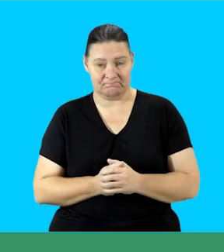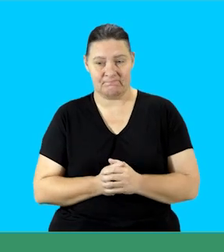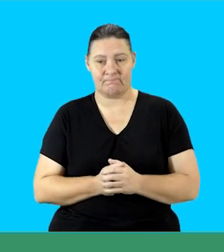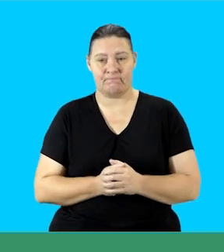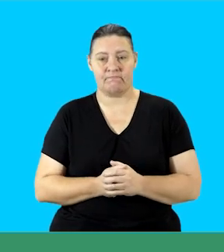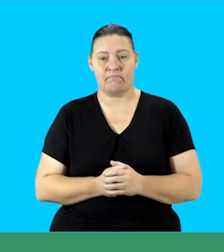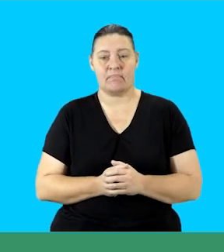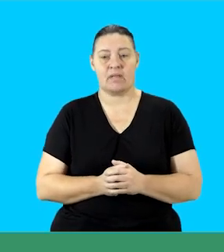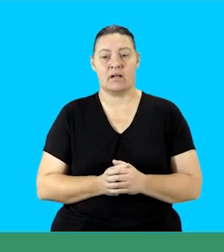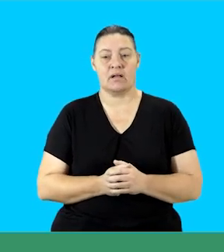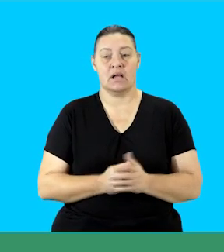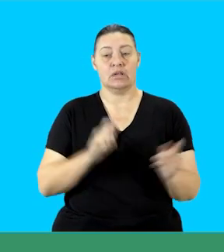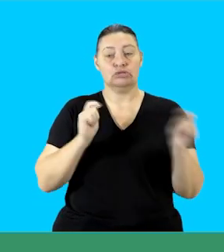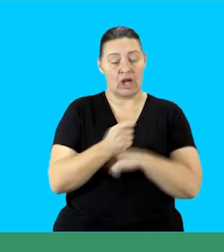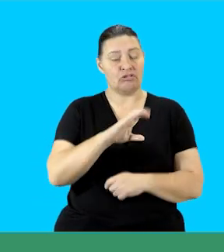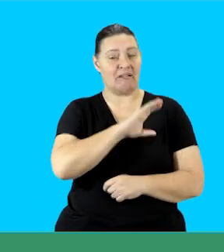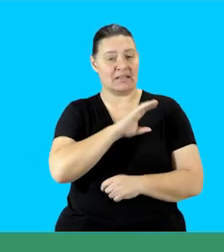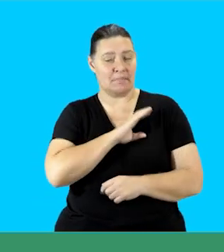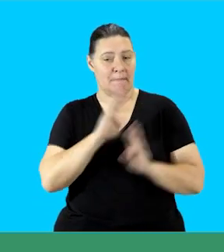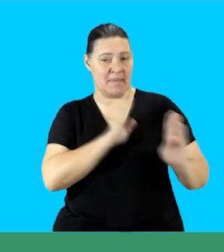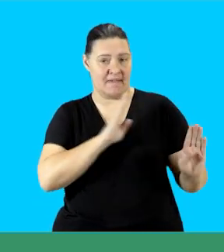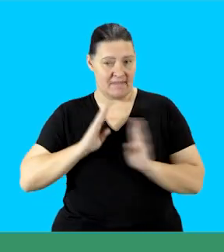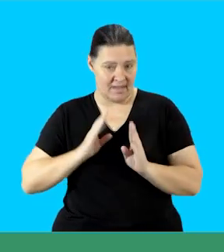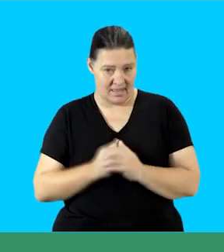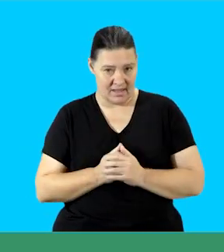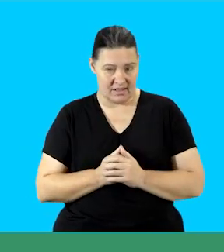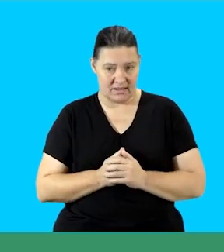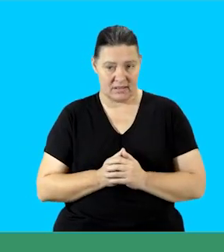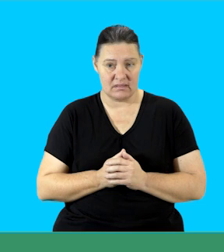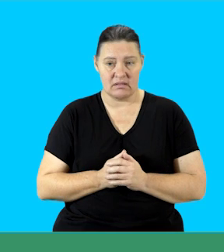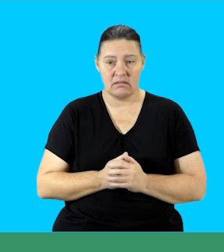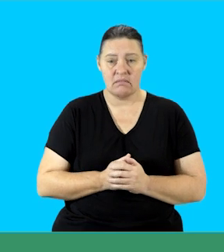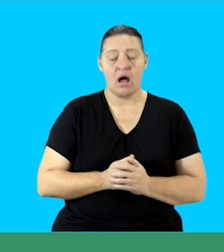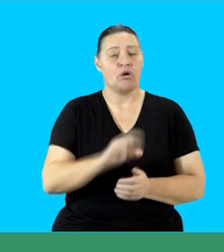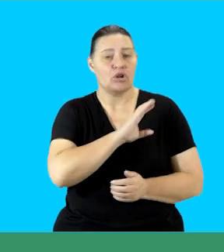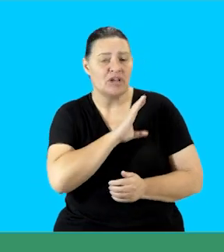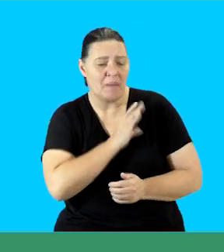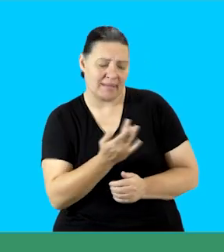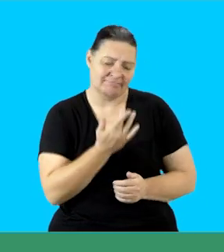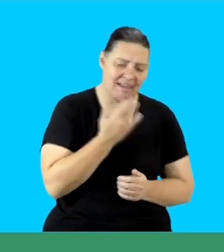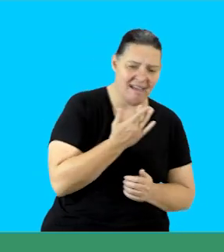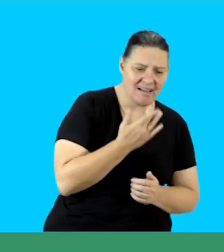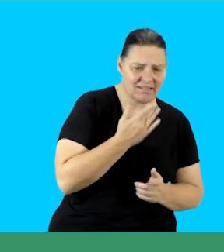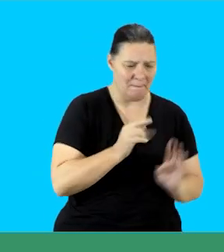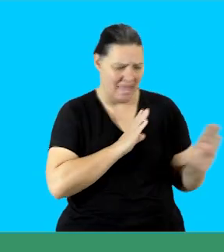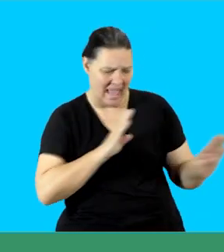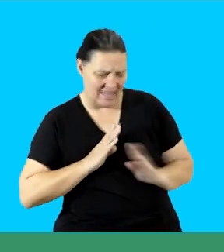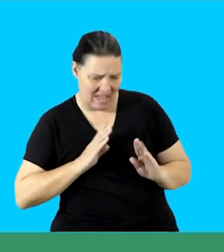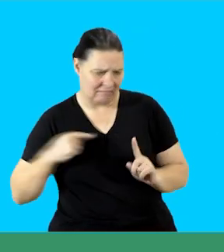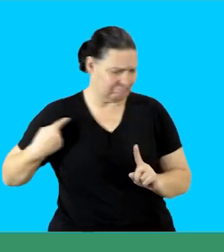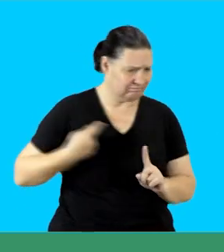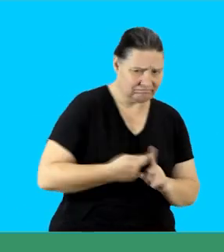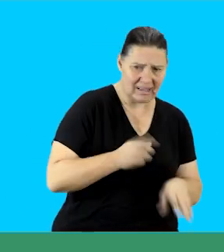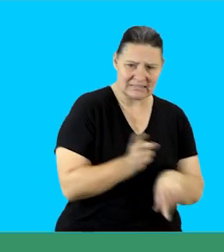Changes in consumer behavior. Consumer tastes or habits change over time, resulting in a decline